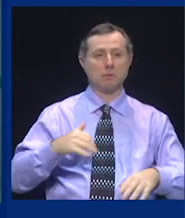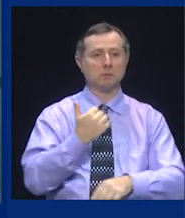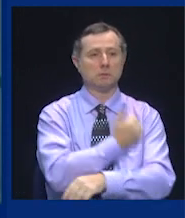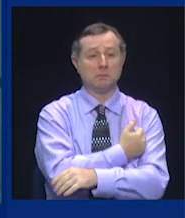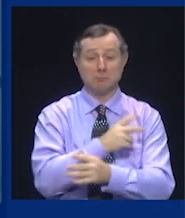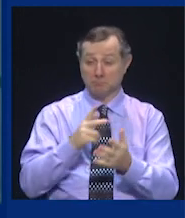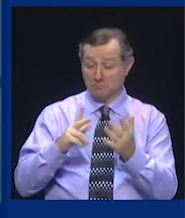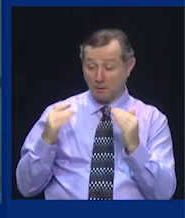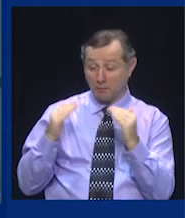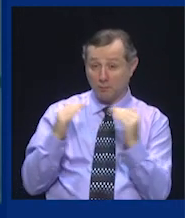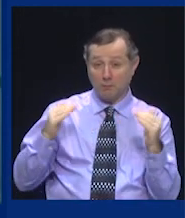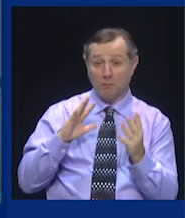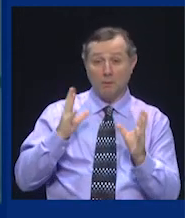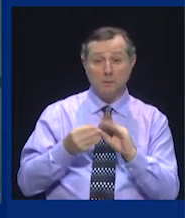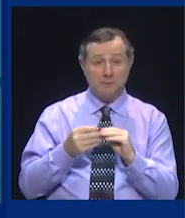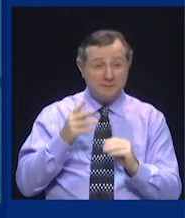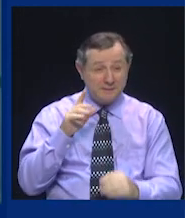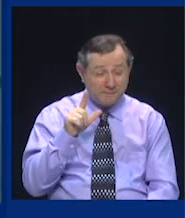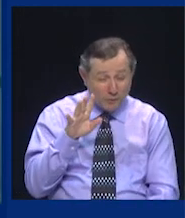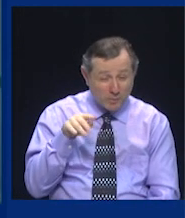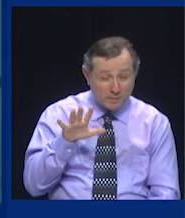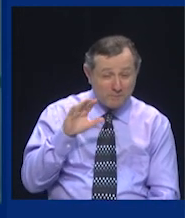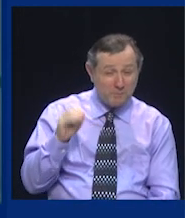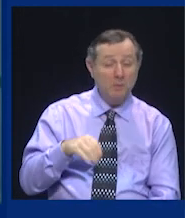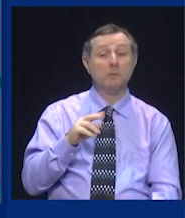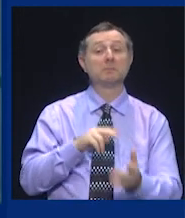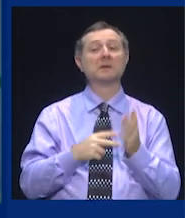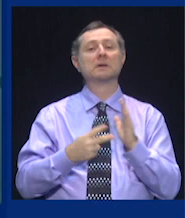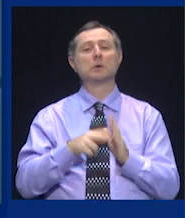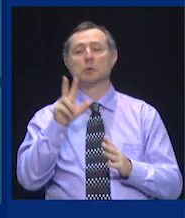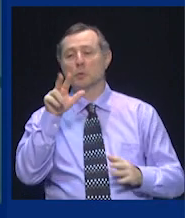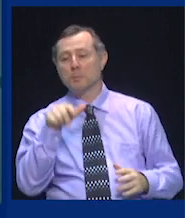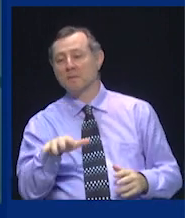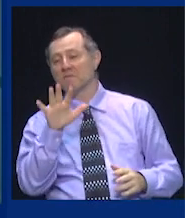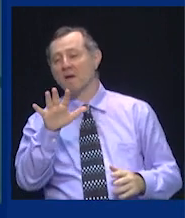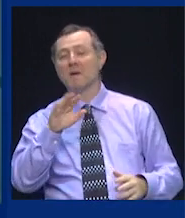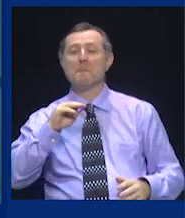24% is a big number. It's 3.5 million.